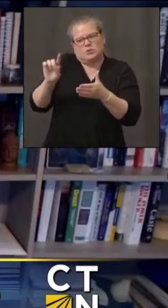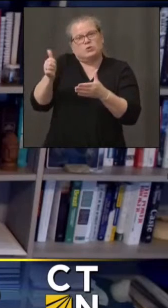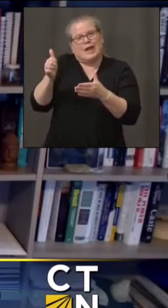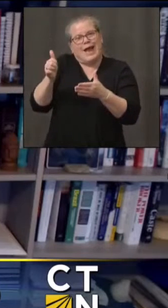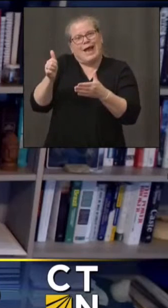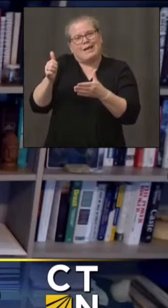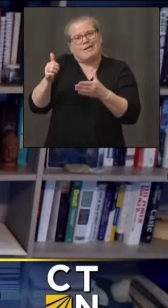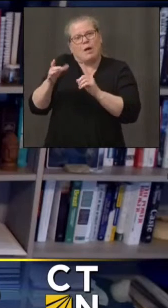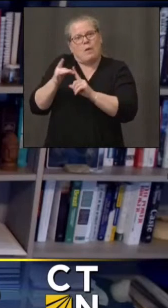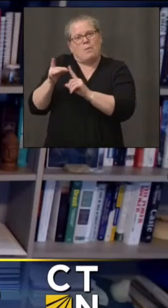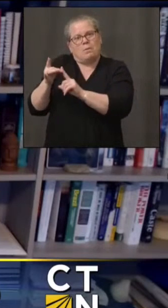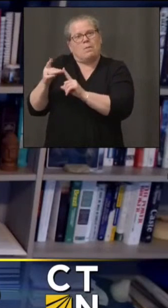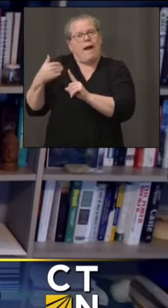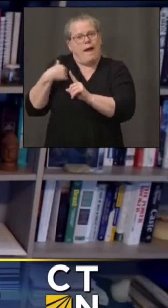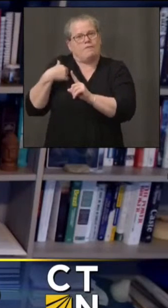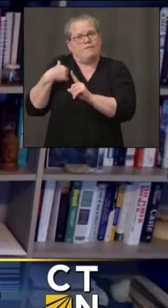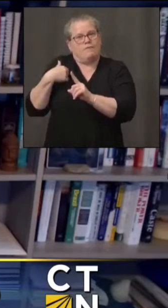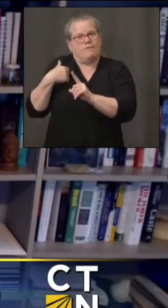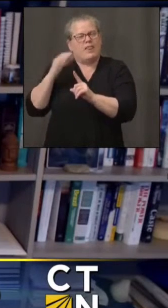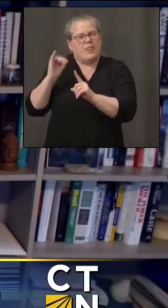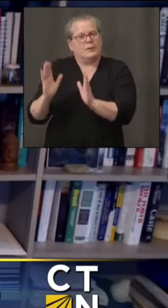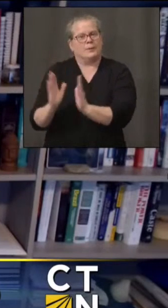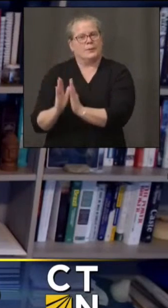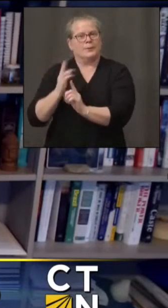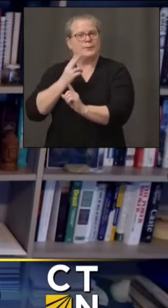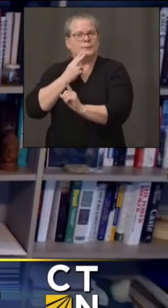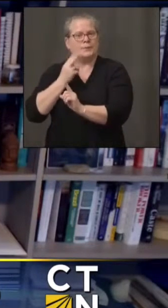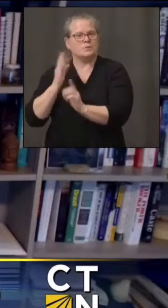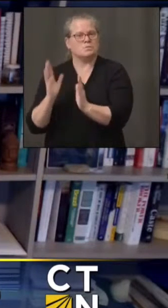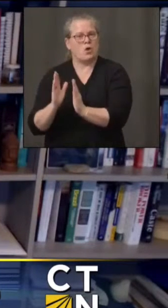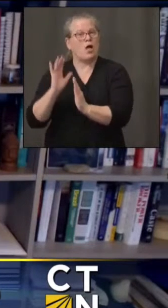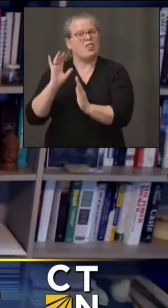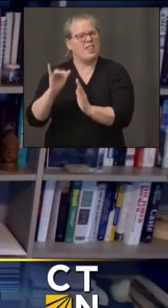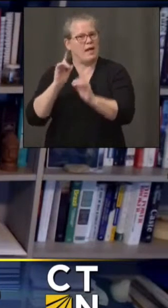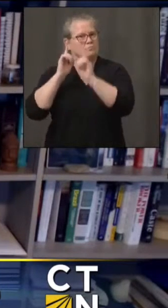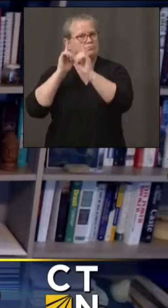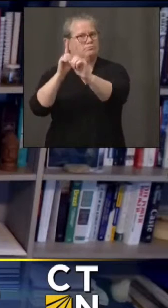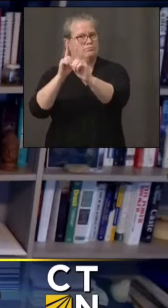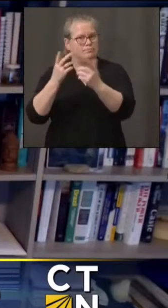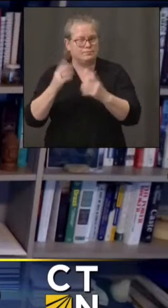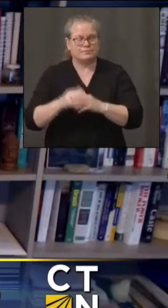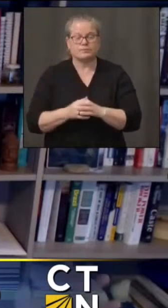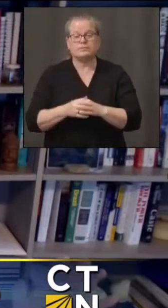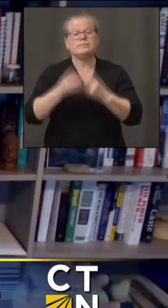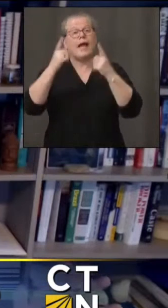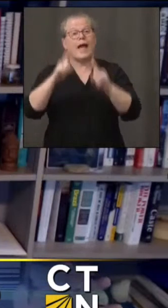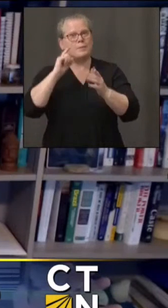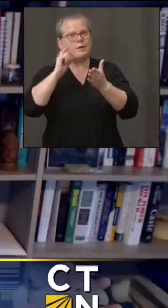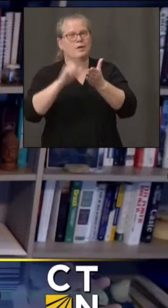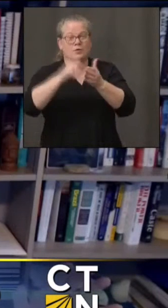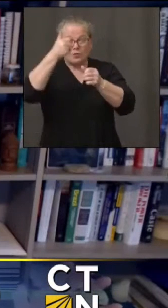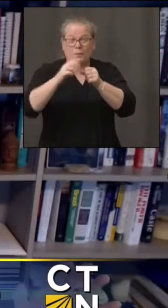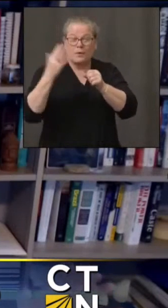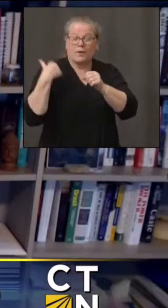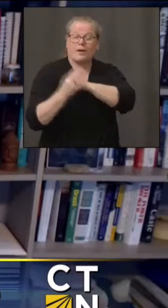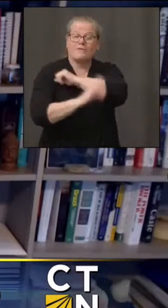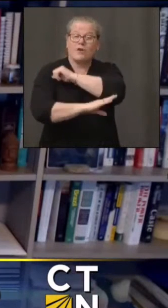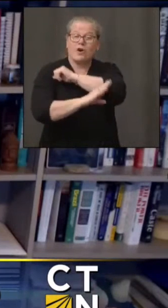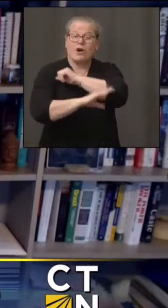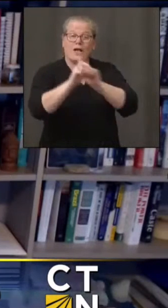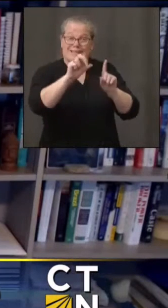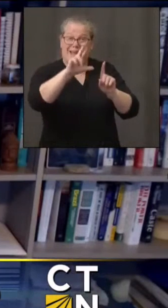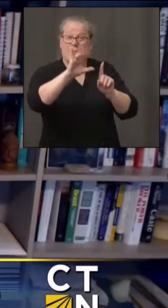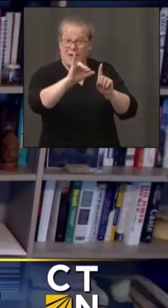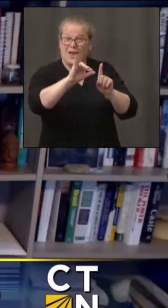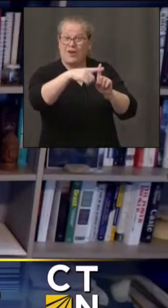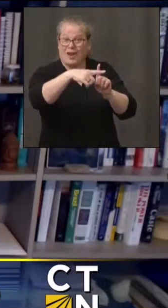situation. It's the places that I mentioned before. We had an outbreak in Danbury. The Commissioner Gifford